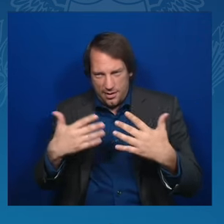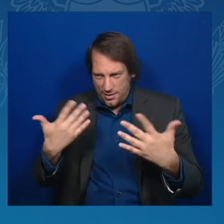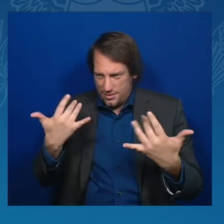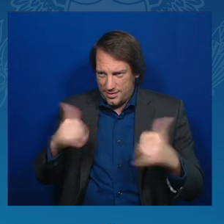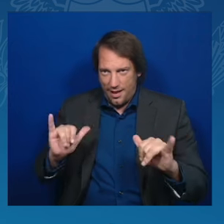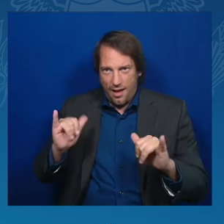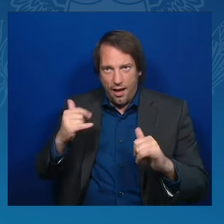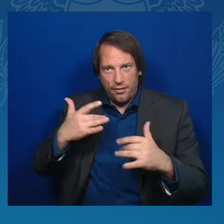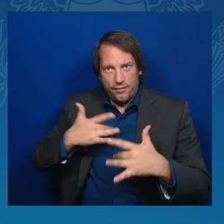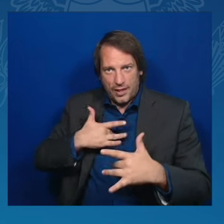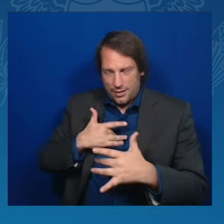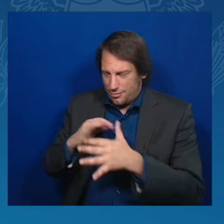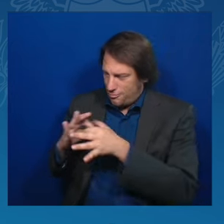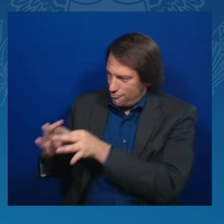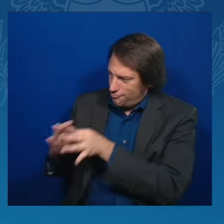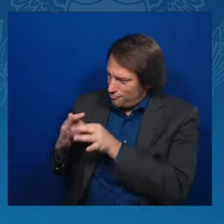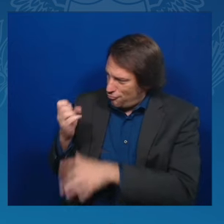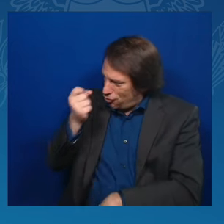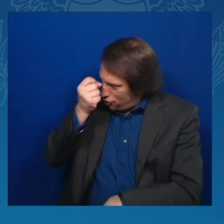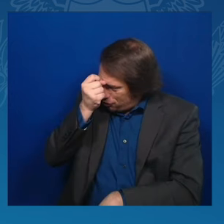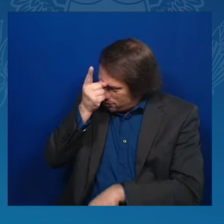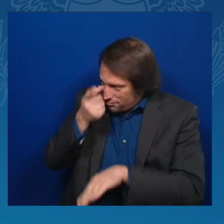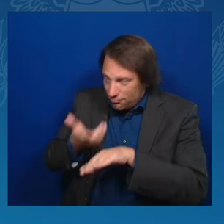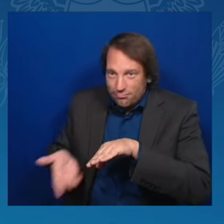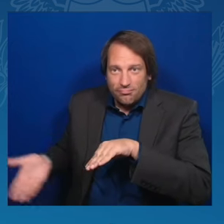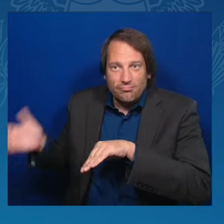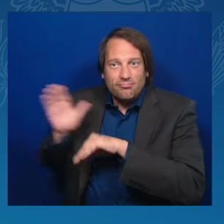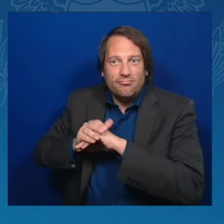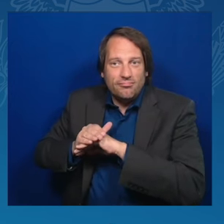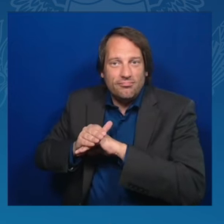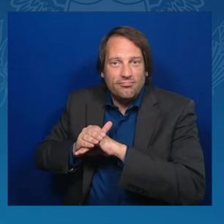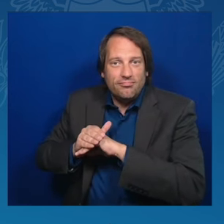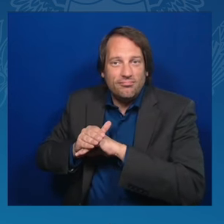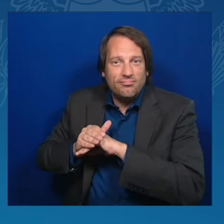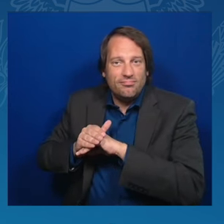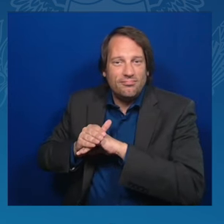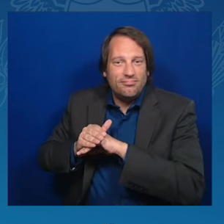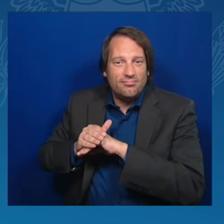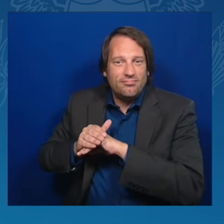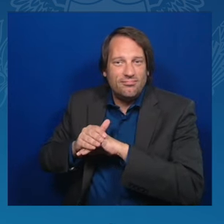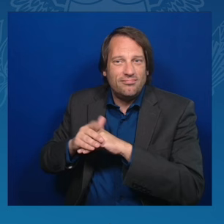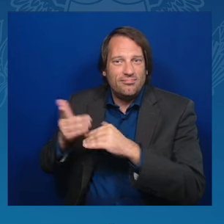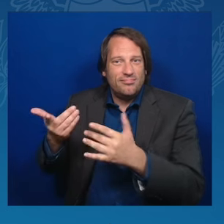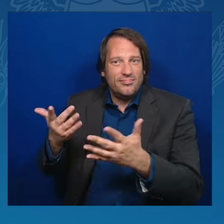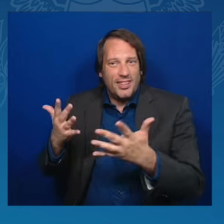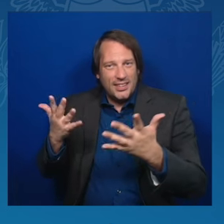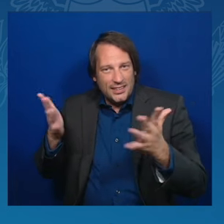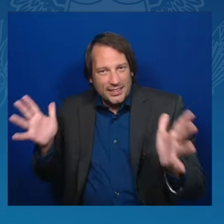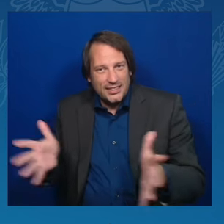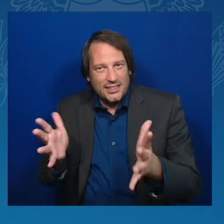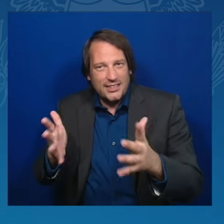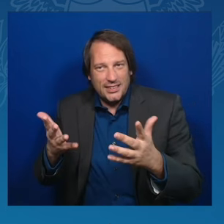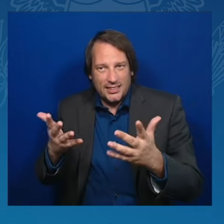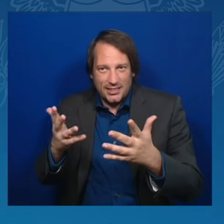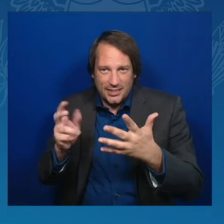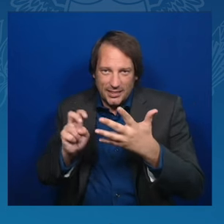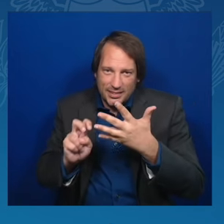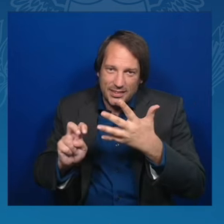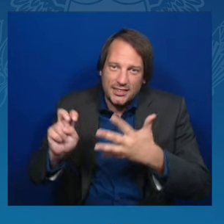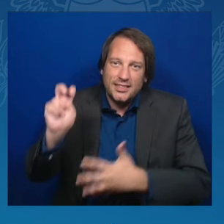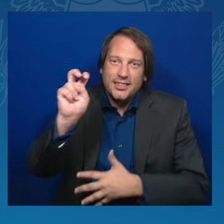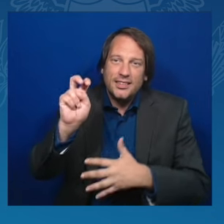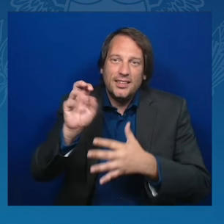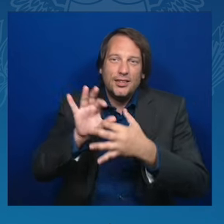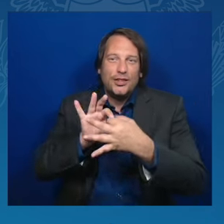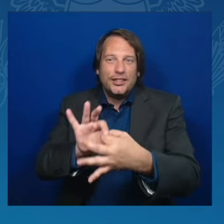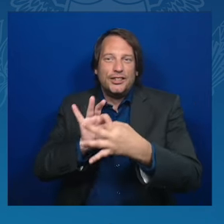engine power to advance the Japan-U.S. relationship forward. Let us continue to do so as